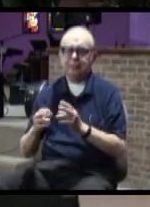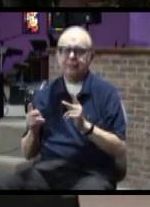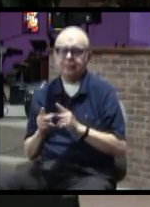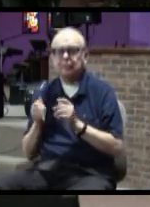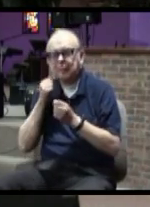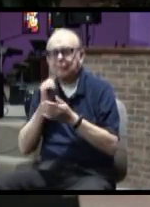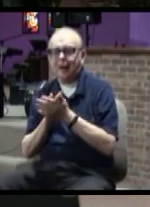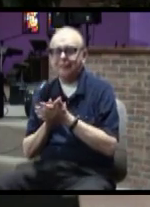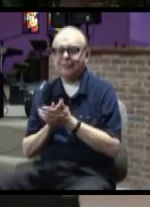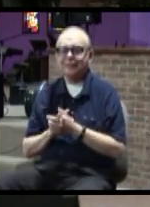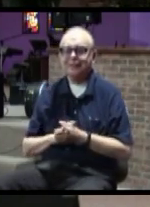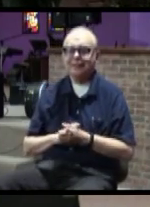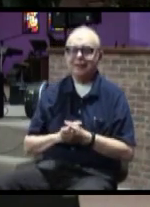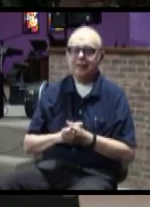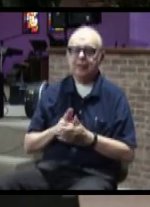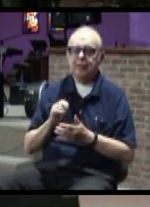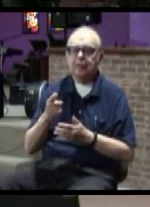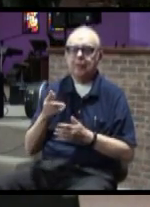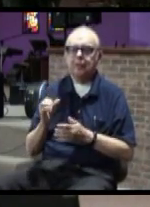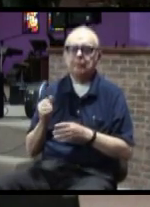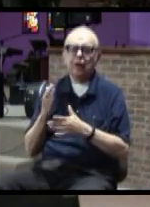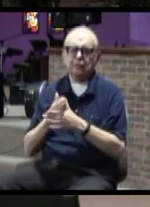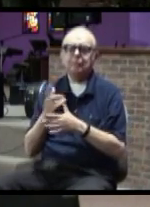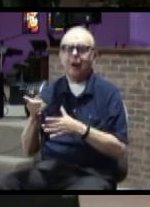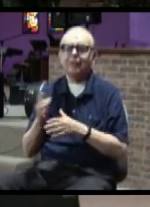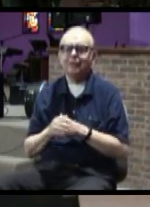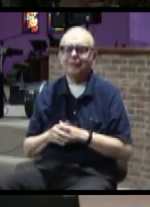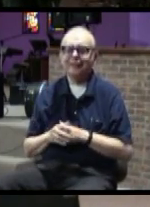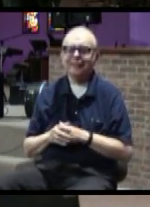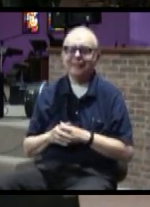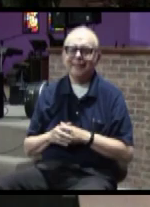there. I'll do that.